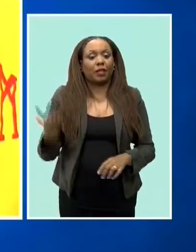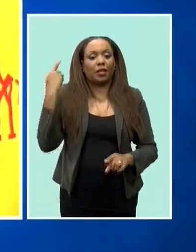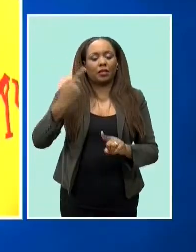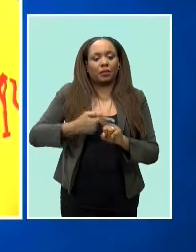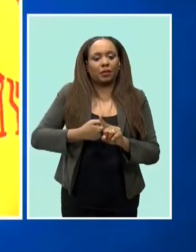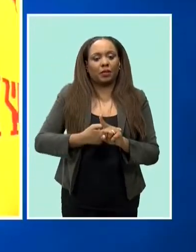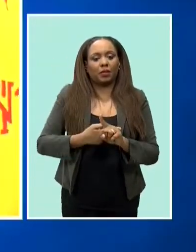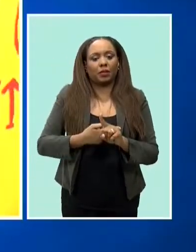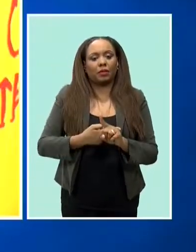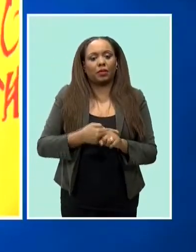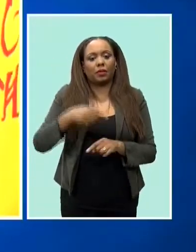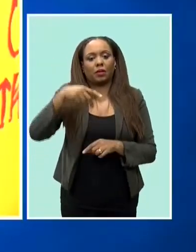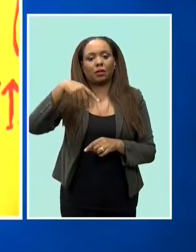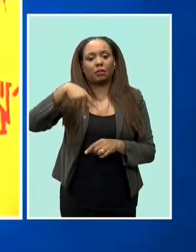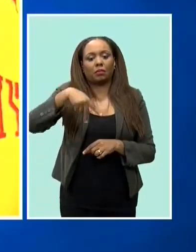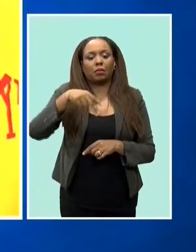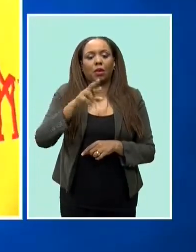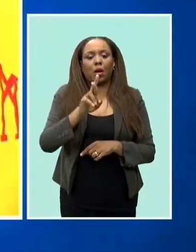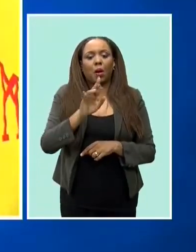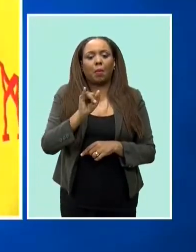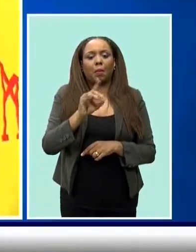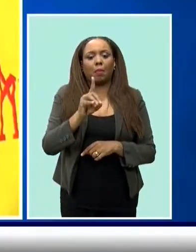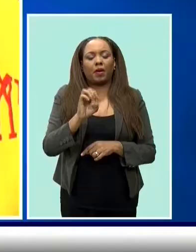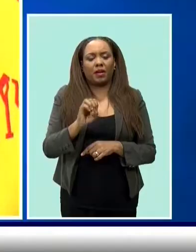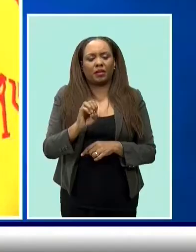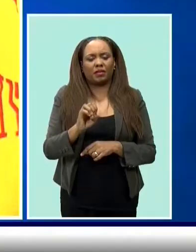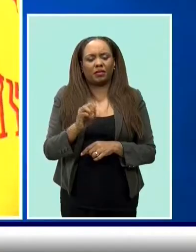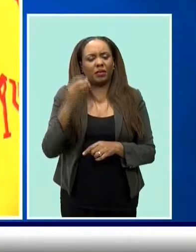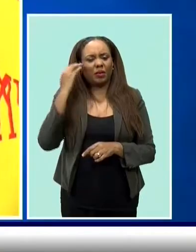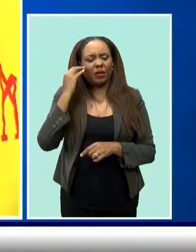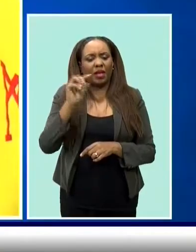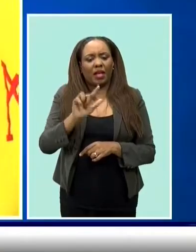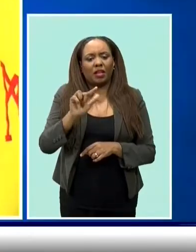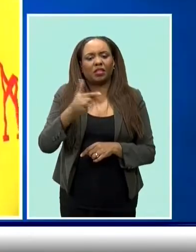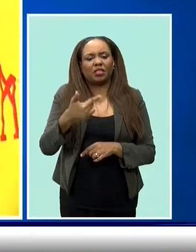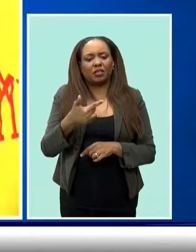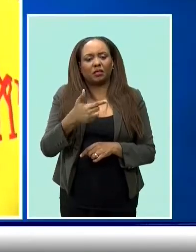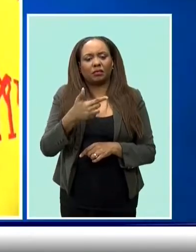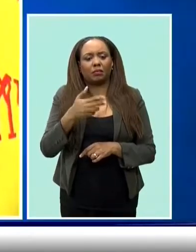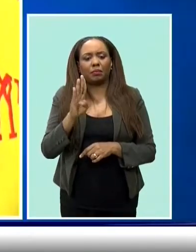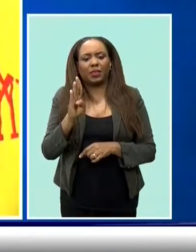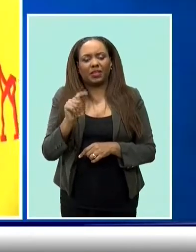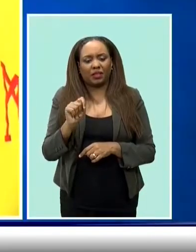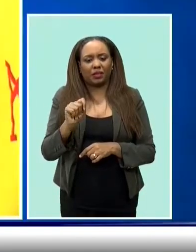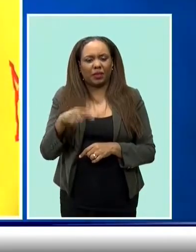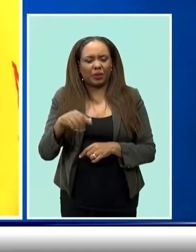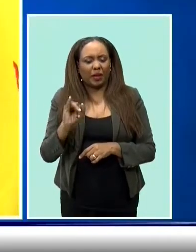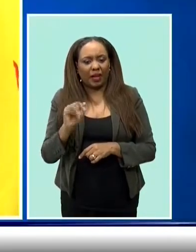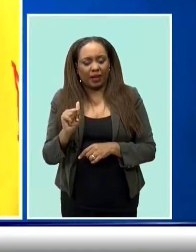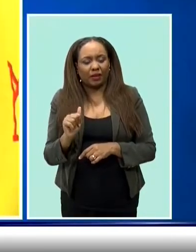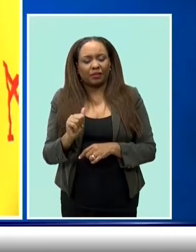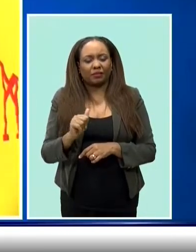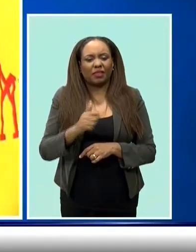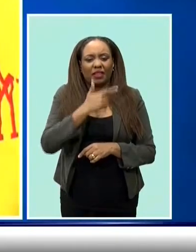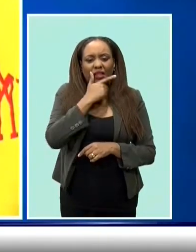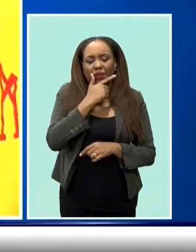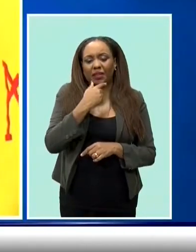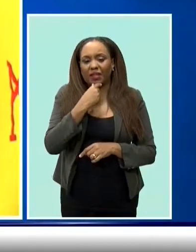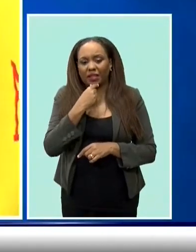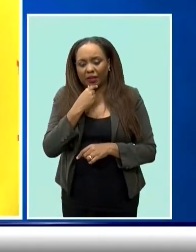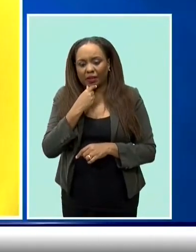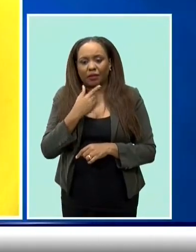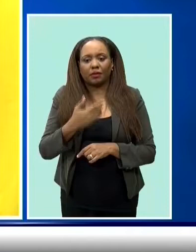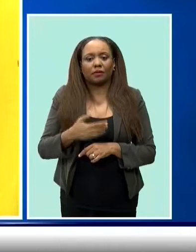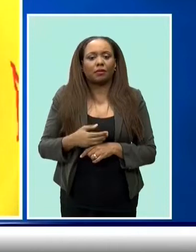line, which is strictly the LGBT ally pride line. And that took off because I got that bank. We